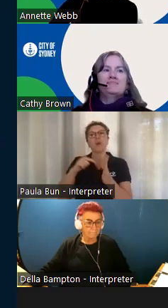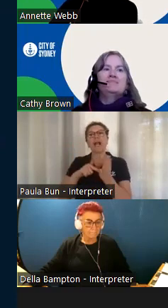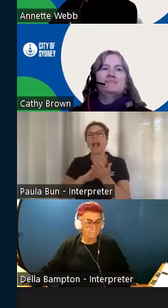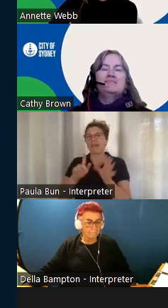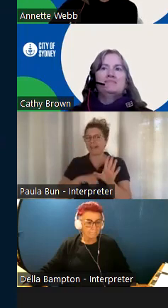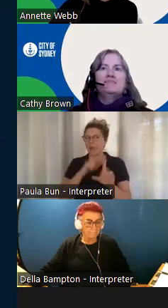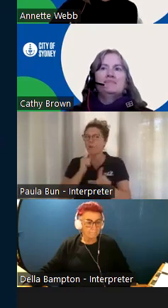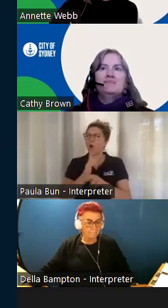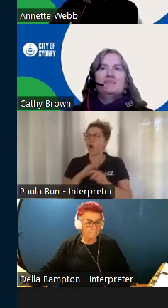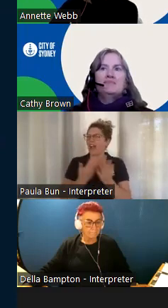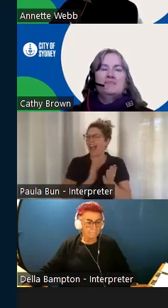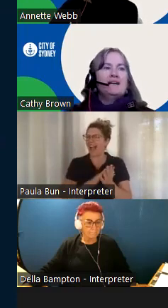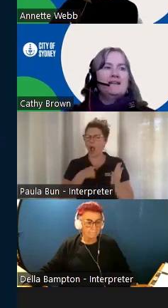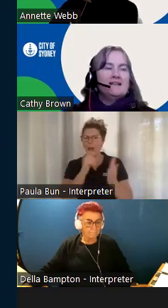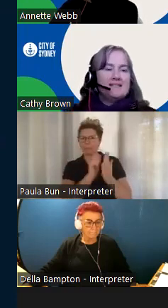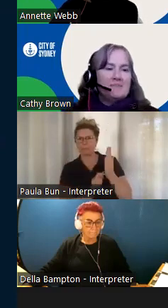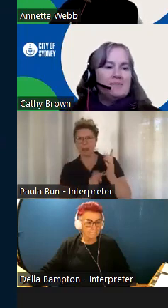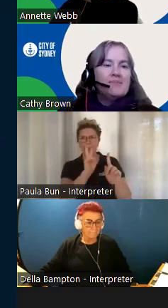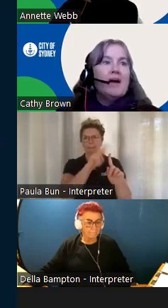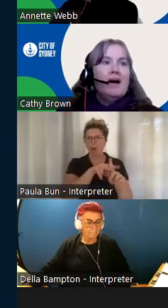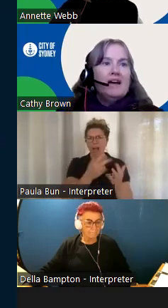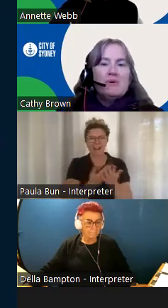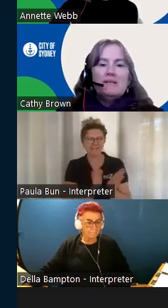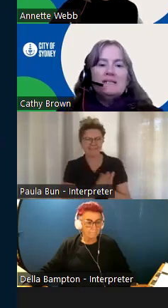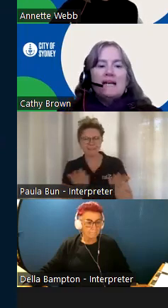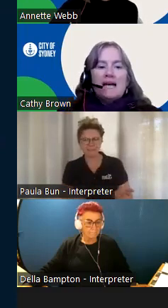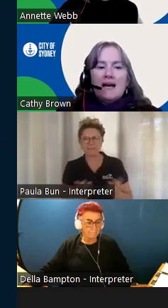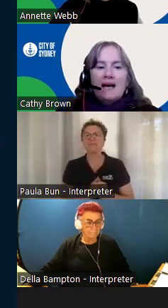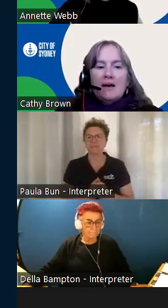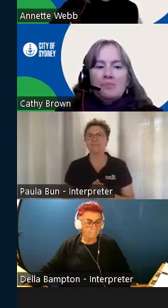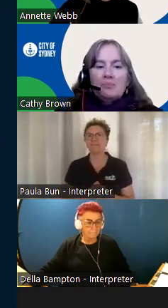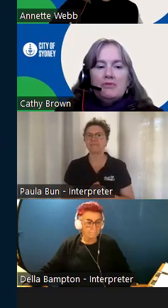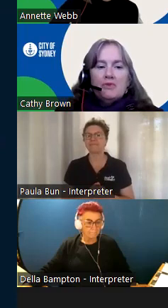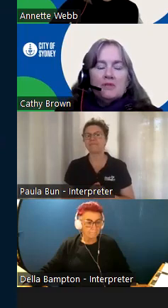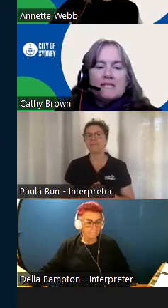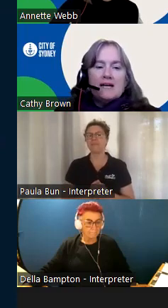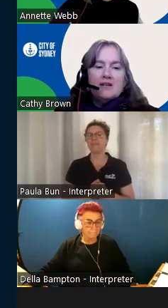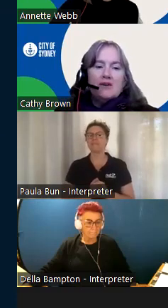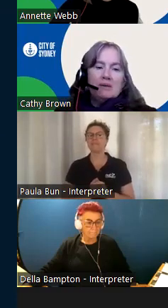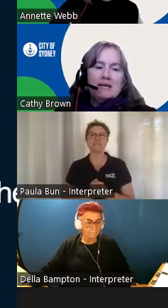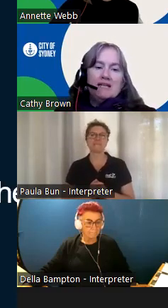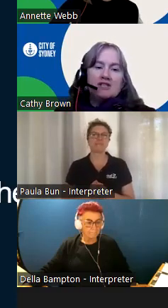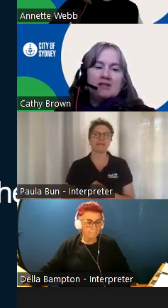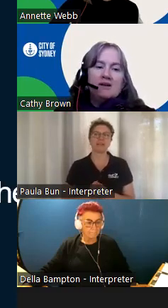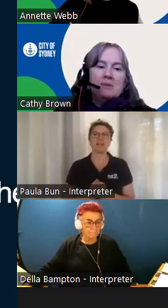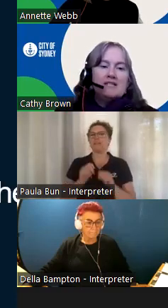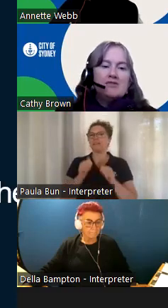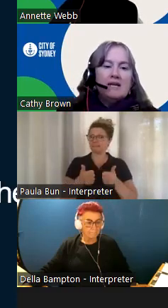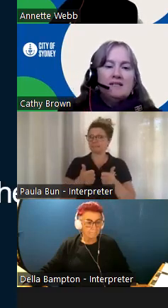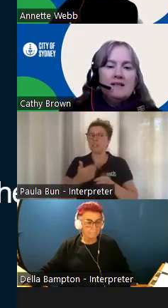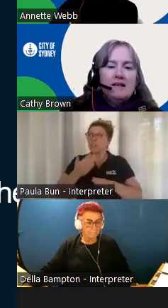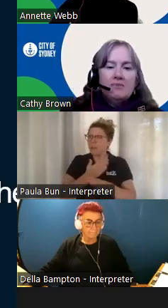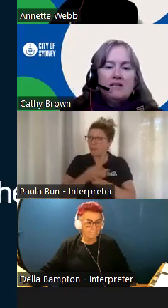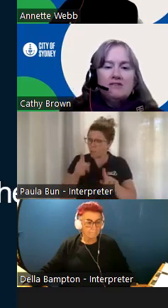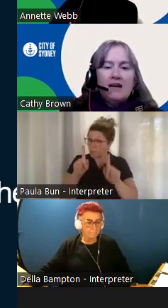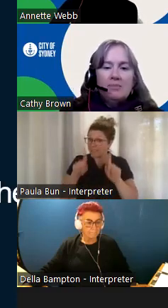going to scroll through now. Okay, thanks. Hi, everyone. Before starting your application, please